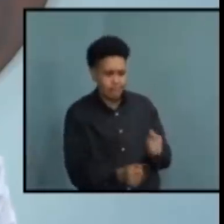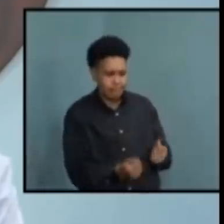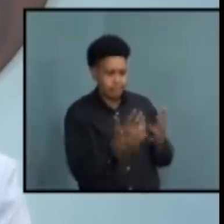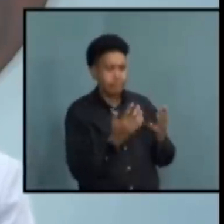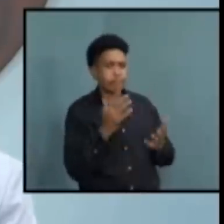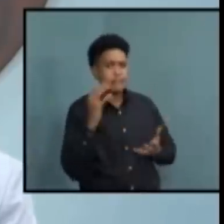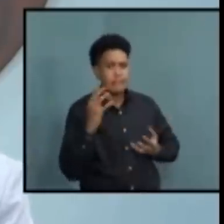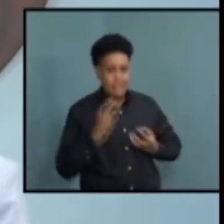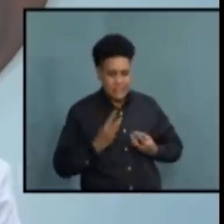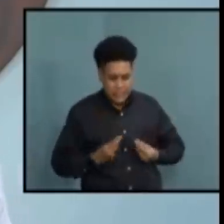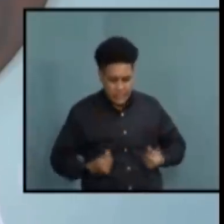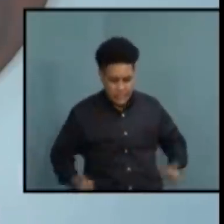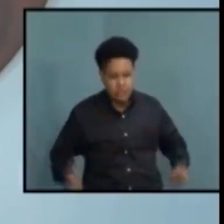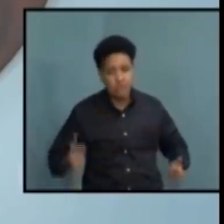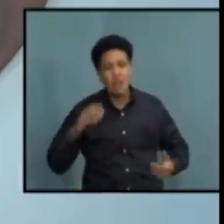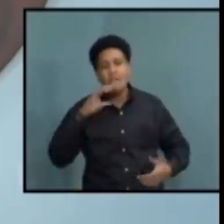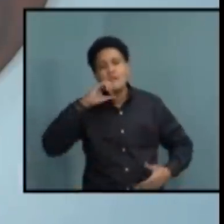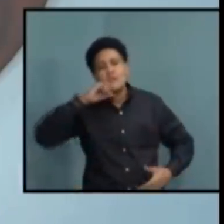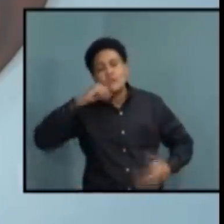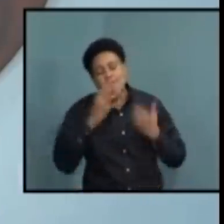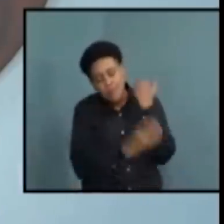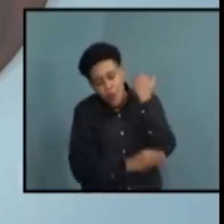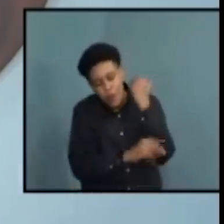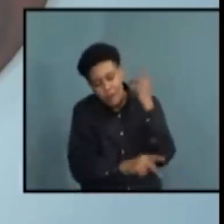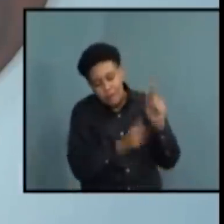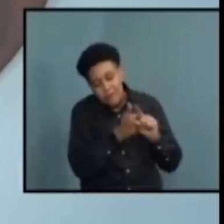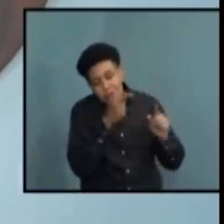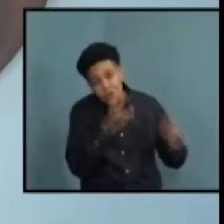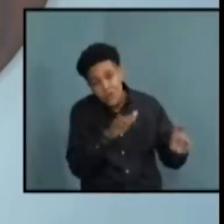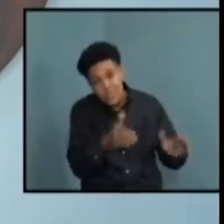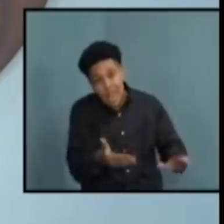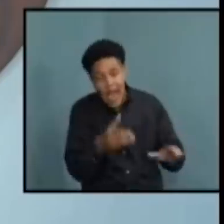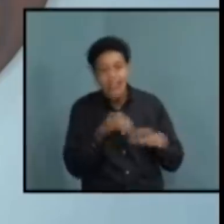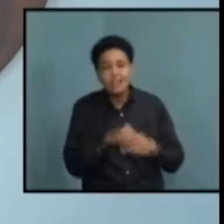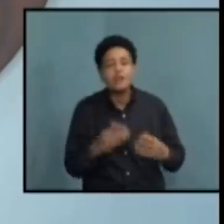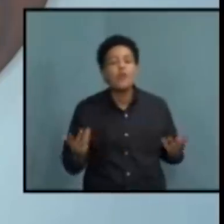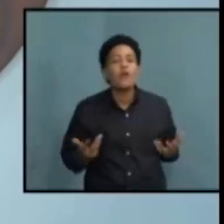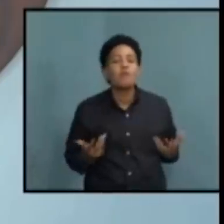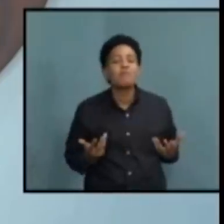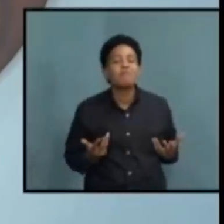of indigent persons who die in the